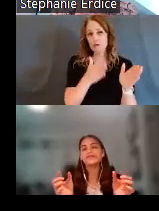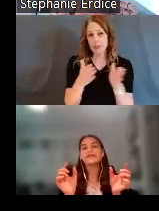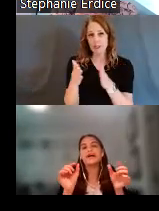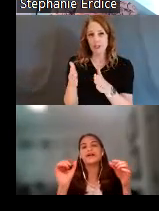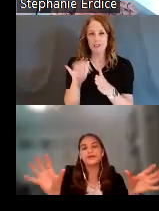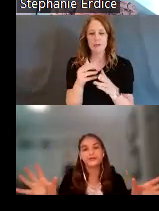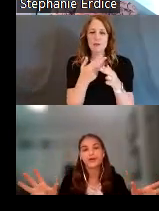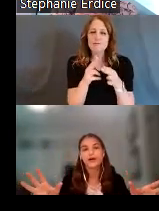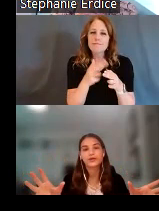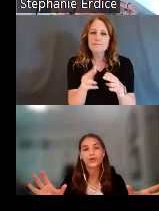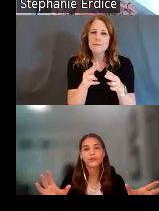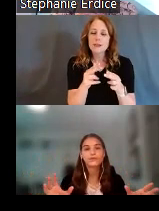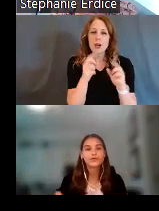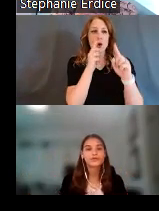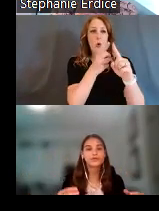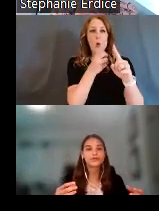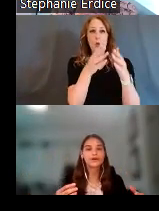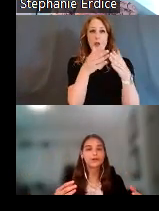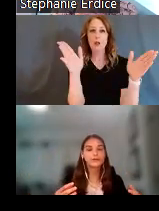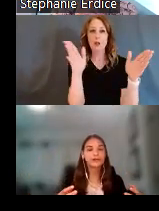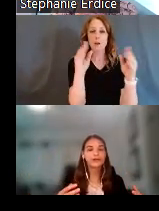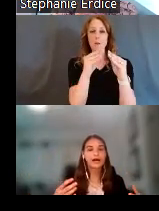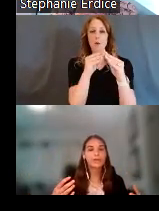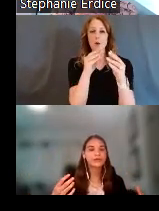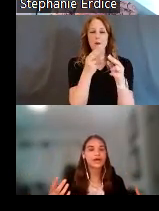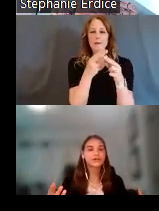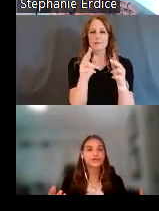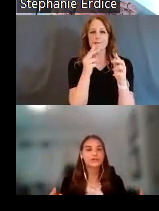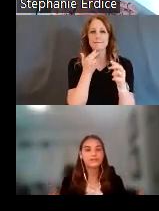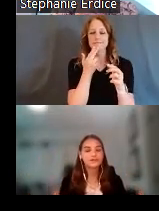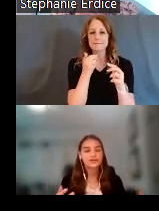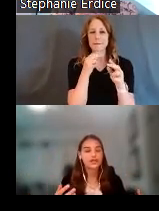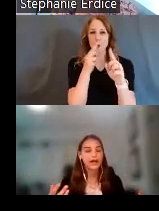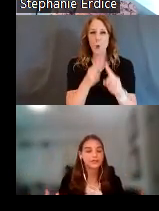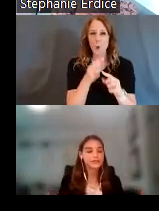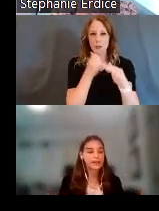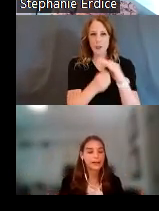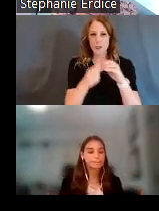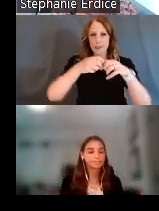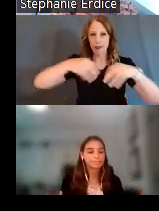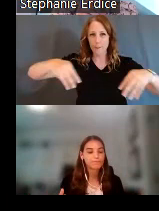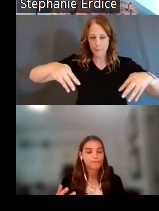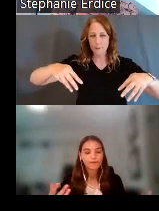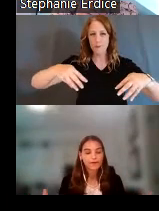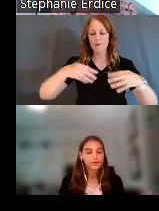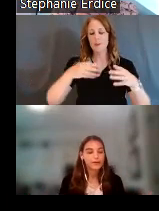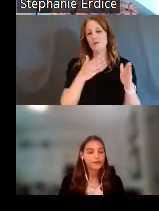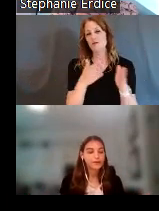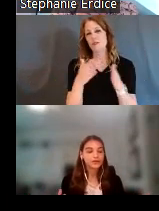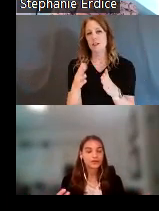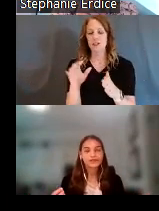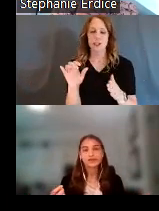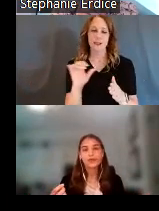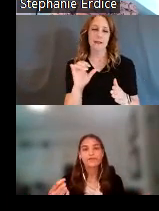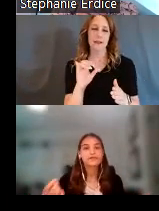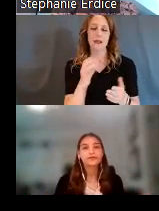mini goals that fit under your broad goal. So you're developing a strategy such as, maybe